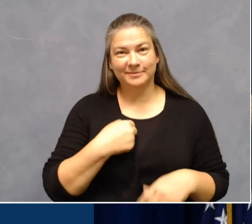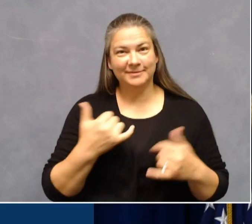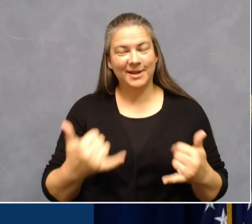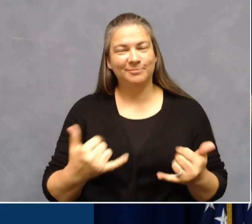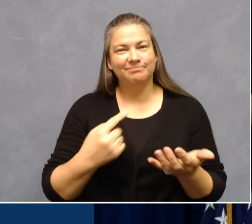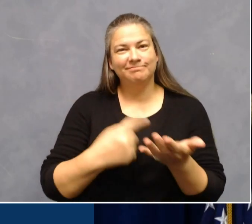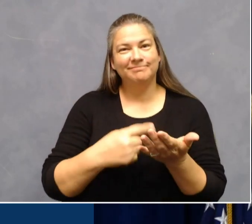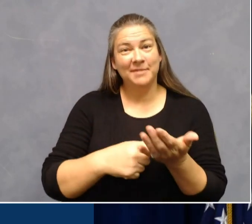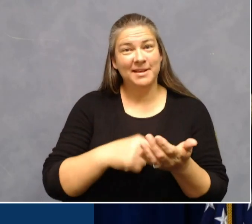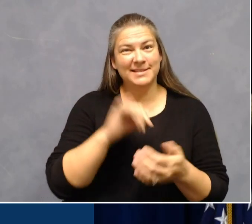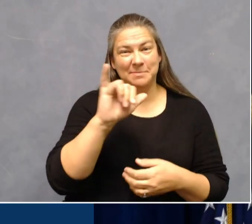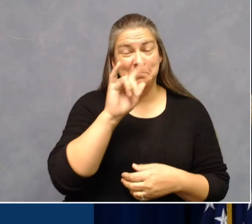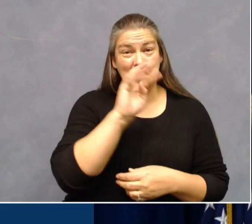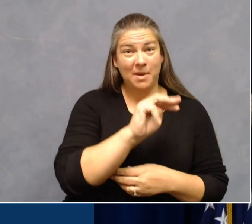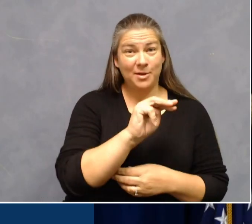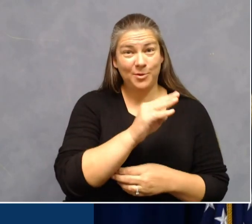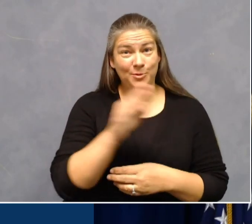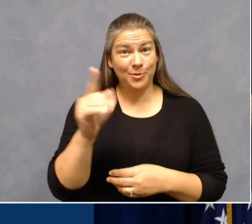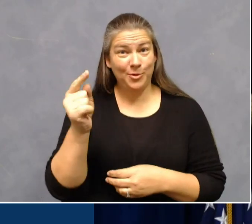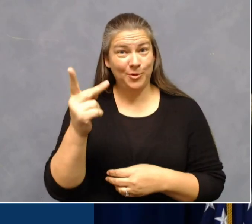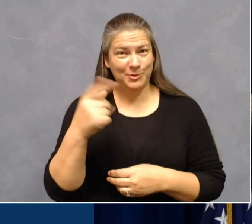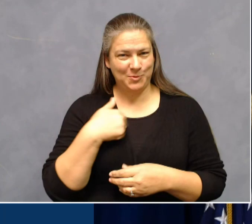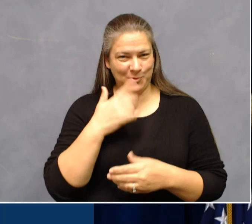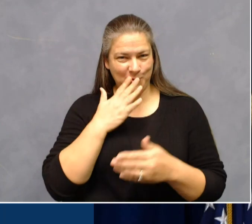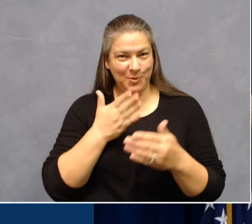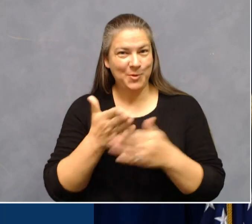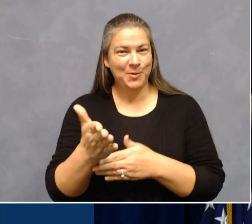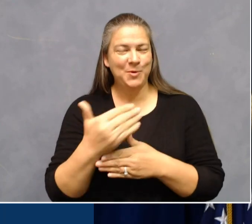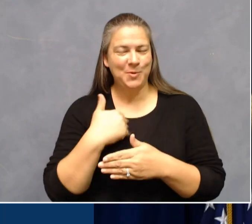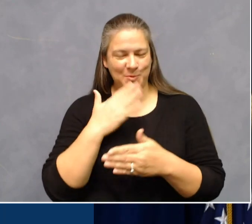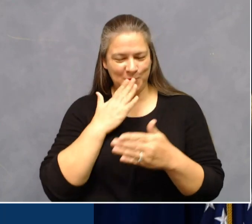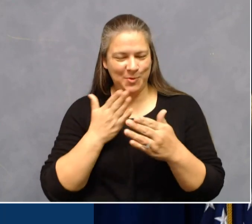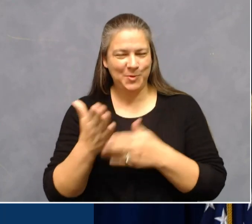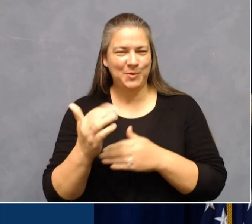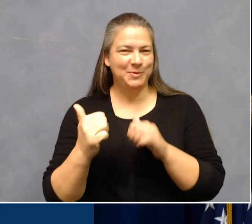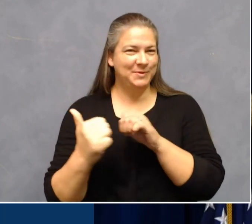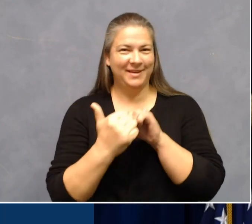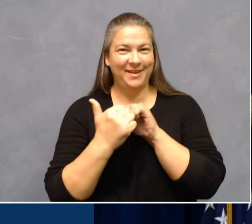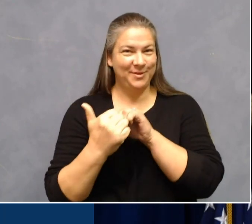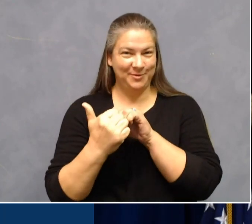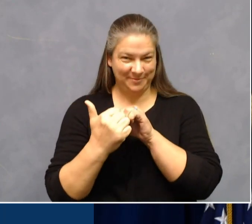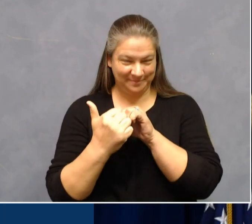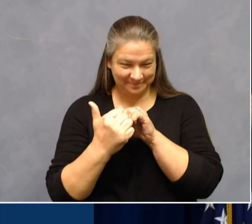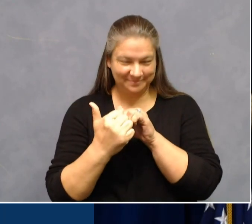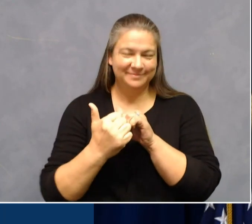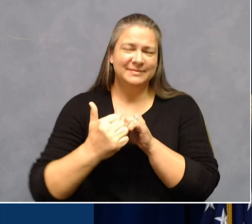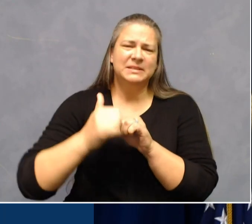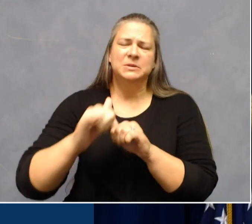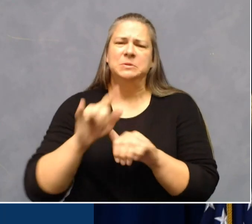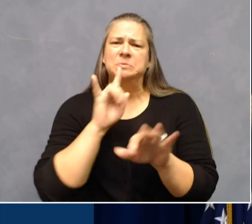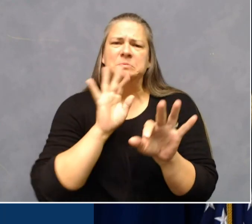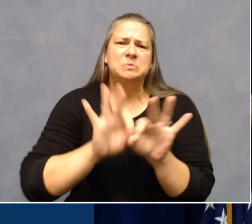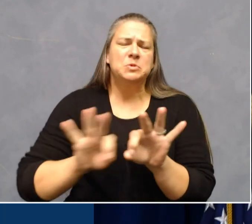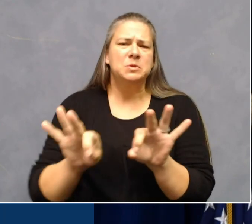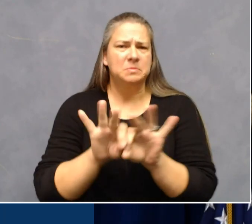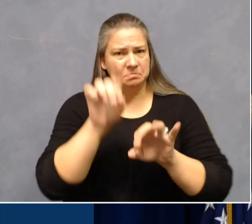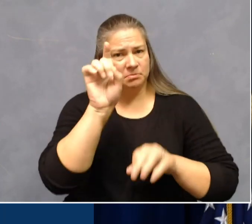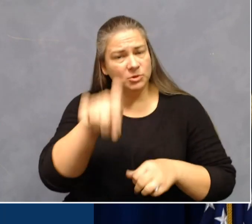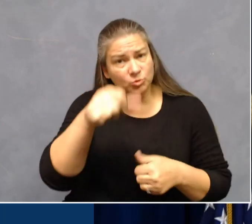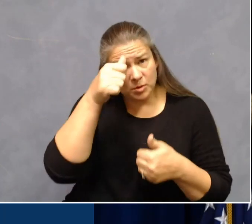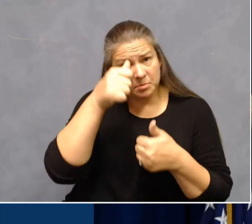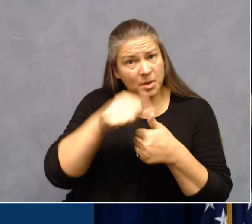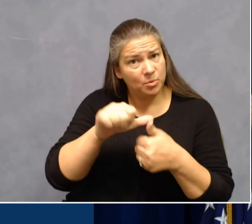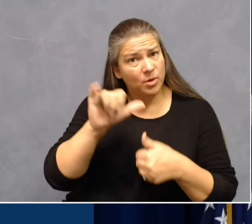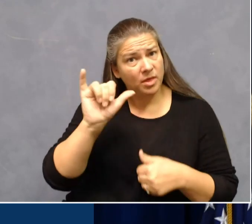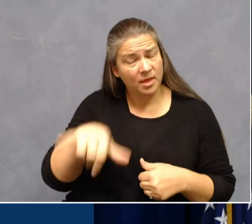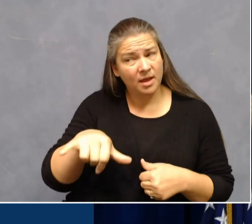that we will get through this. We will get through this together. And it's going to be important to remember that, especially in the coming weeks